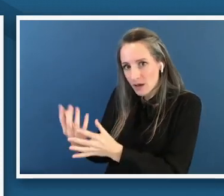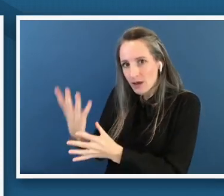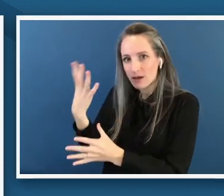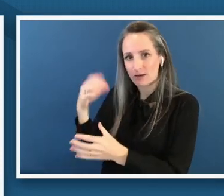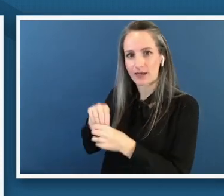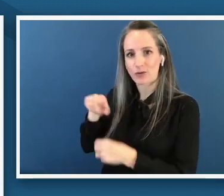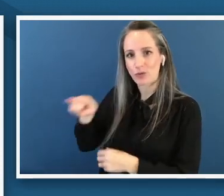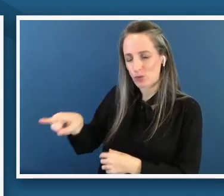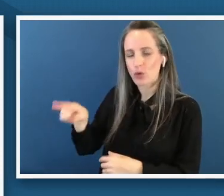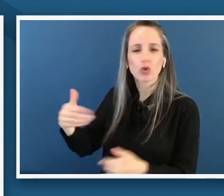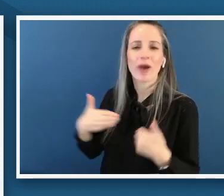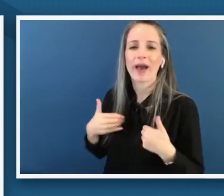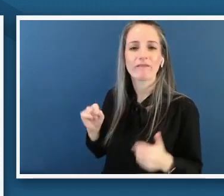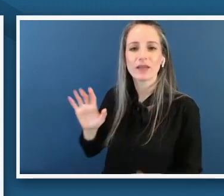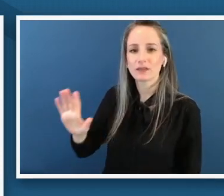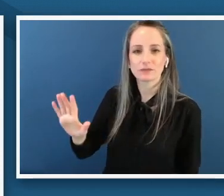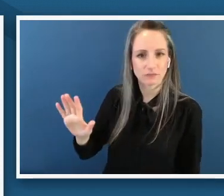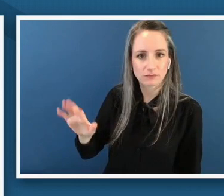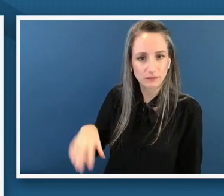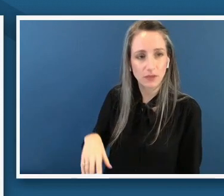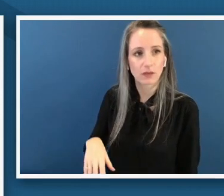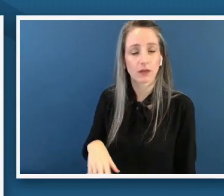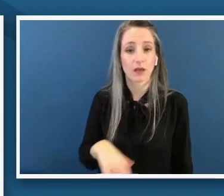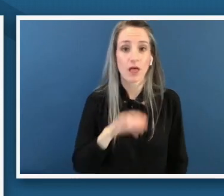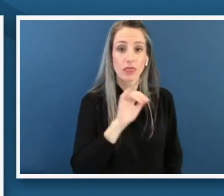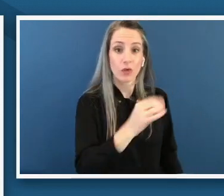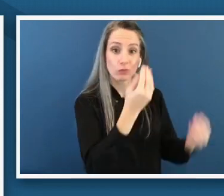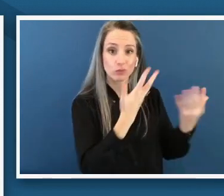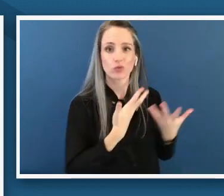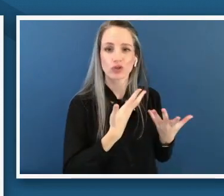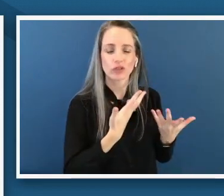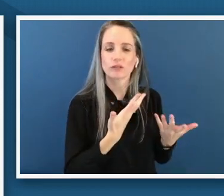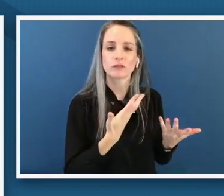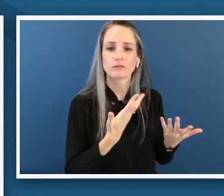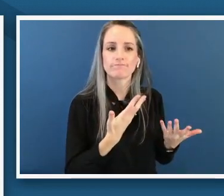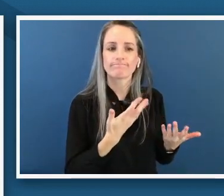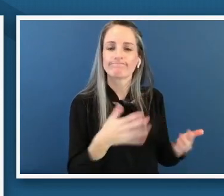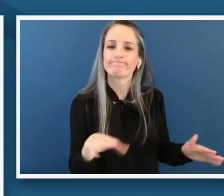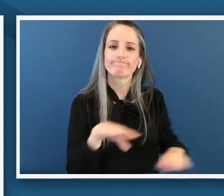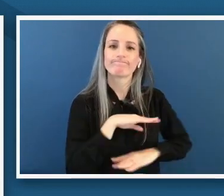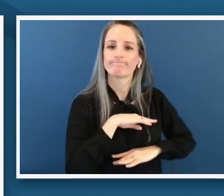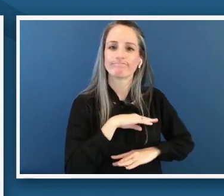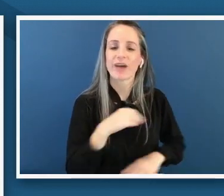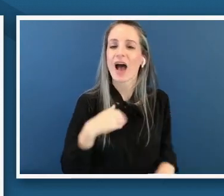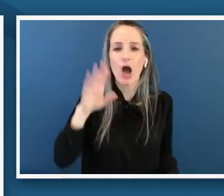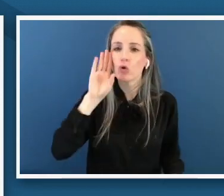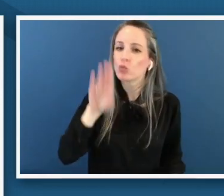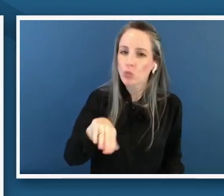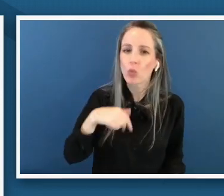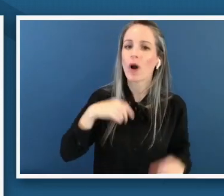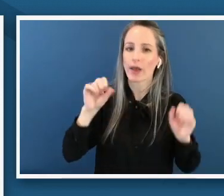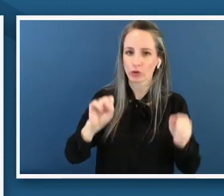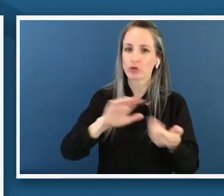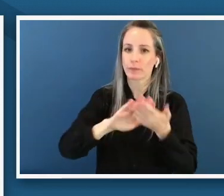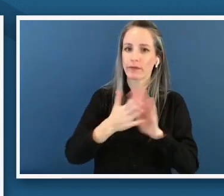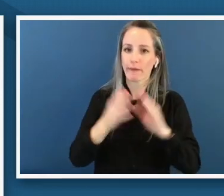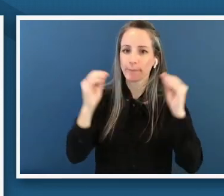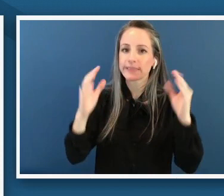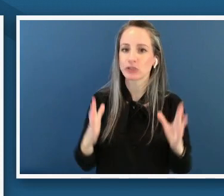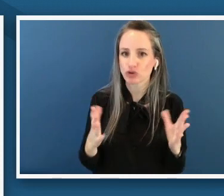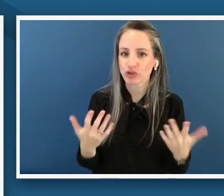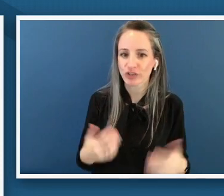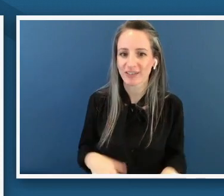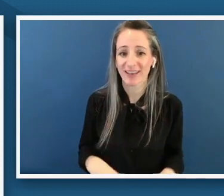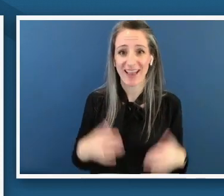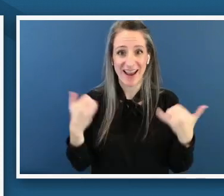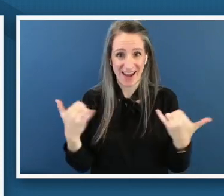And just with that, I knew, and he let me know, I knew that I could be a teacher. Now being here